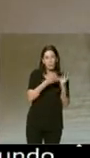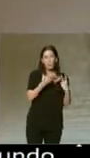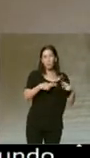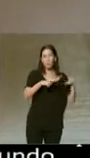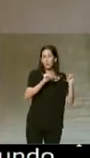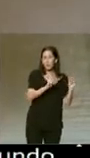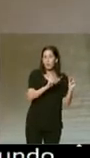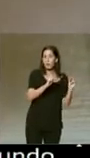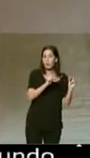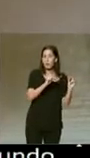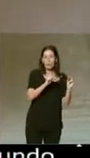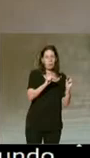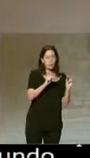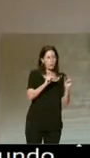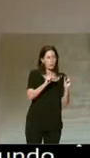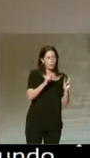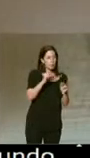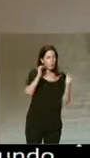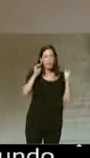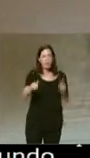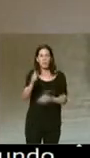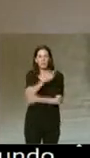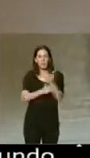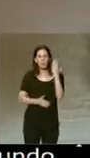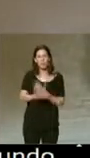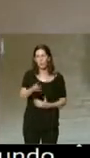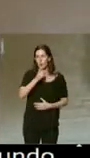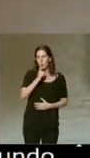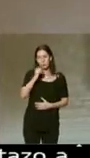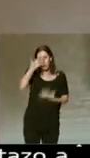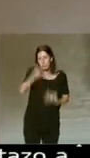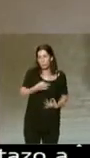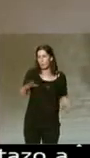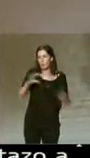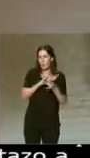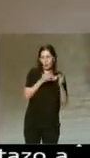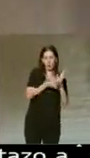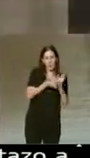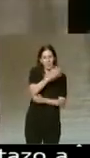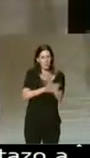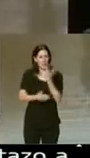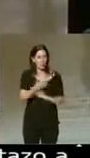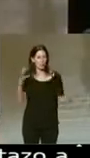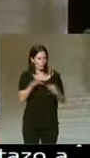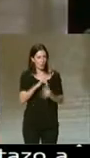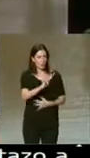the world which is excellent and that doesn't really take into account